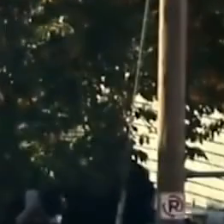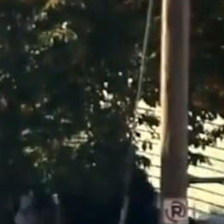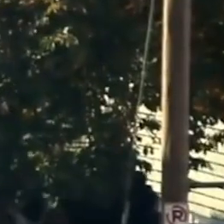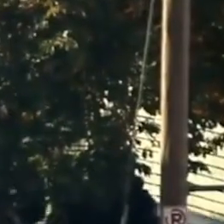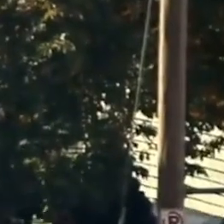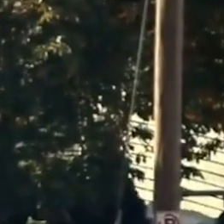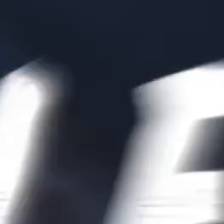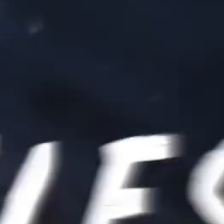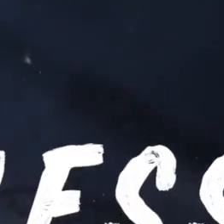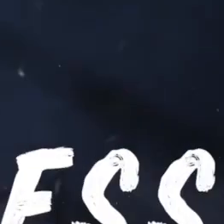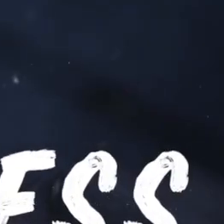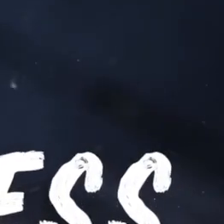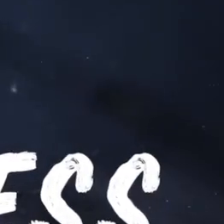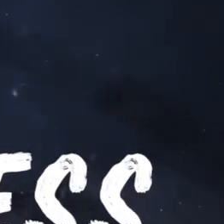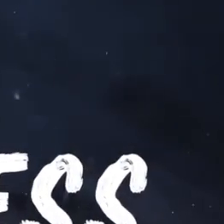humanity?